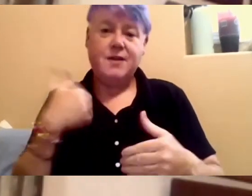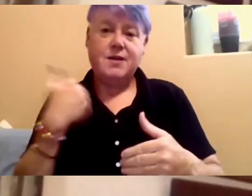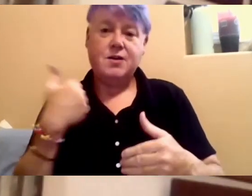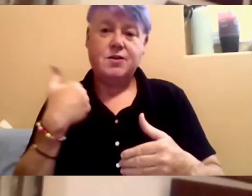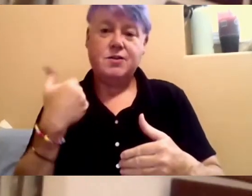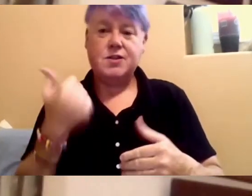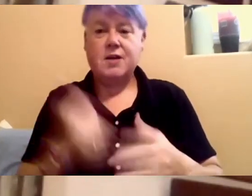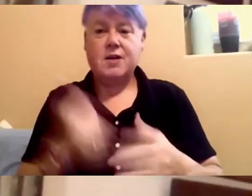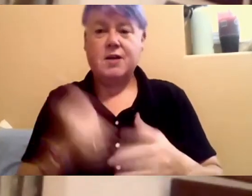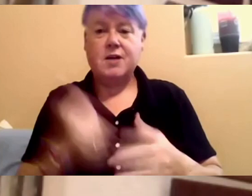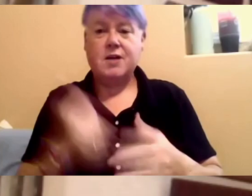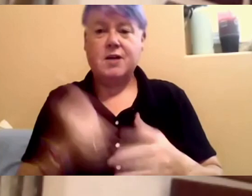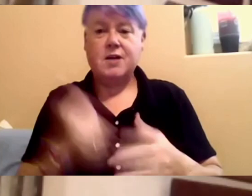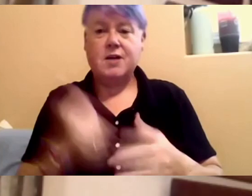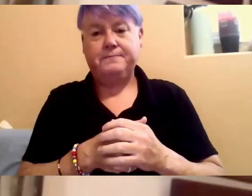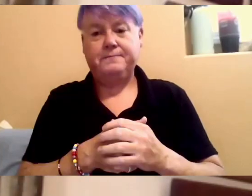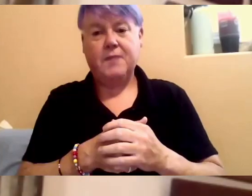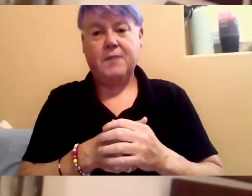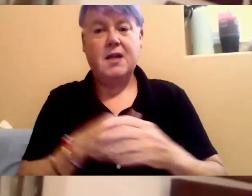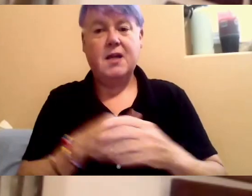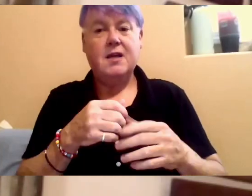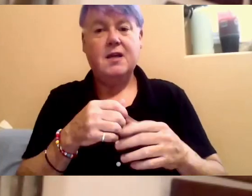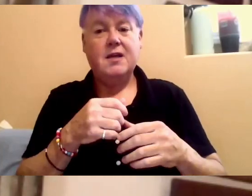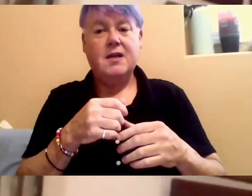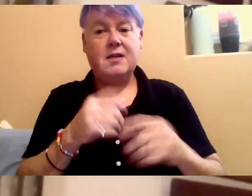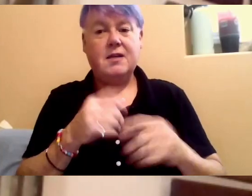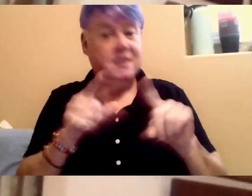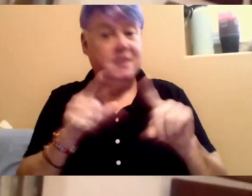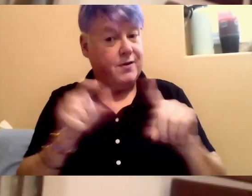everything that Arthur is not. He's smart and funny and